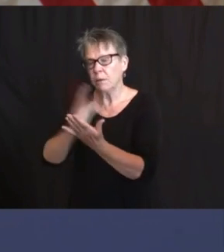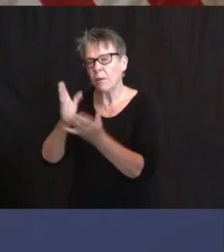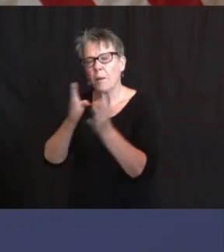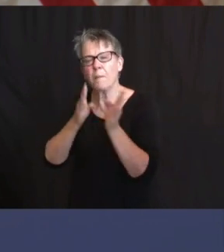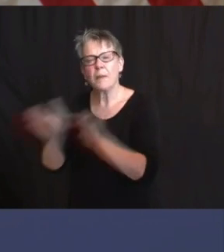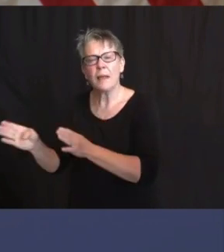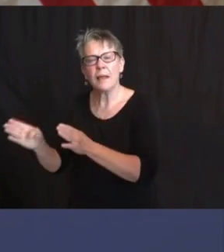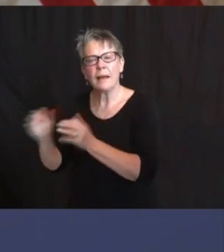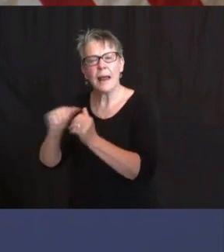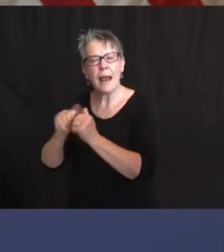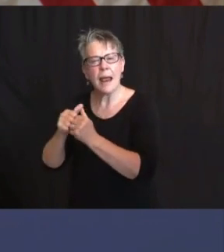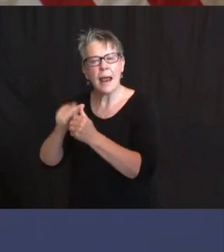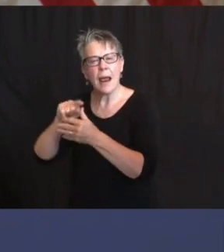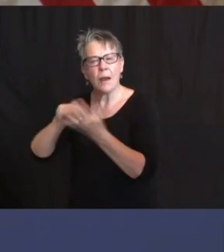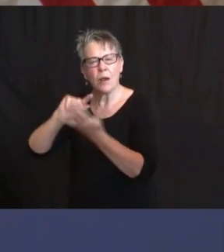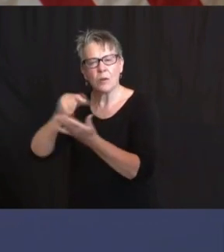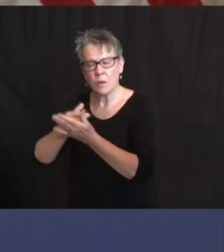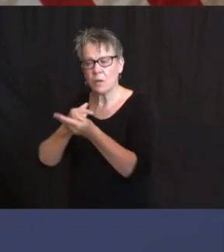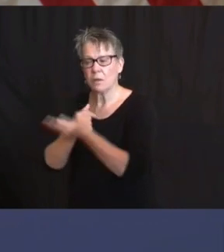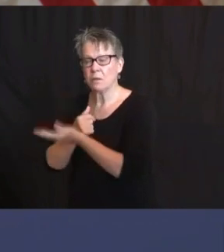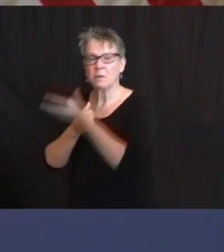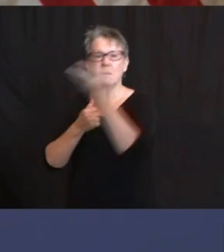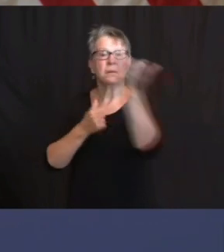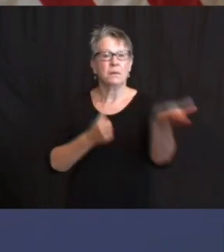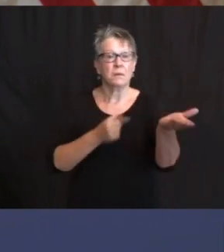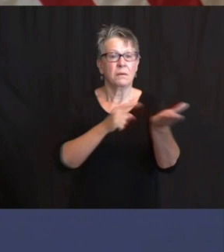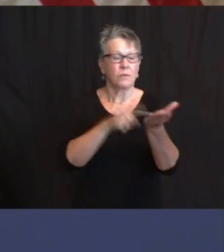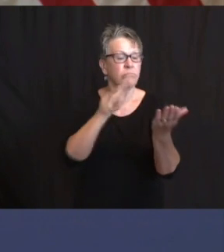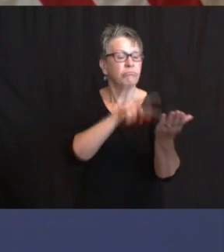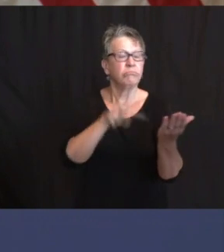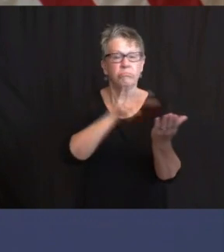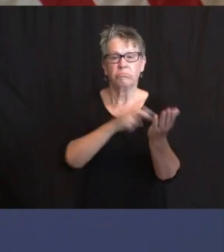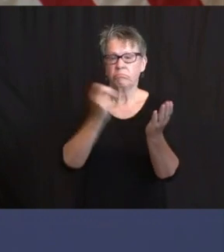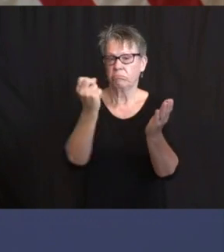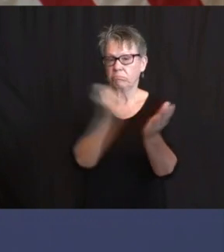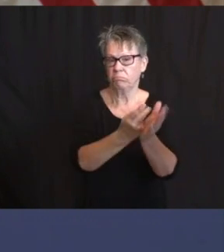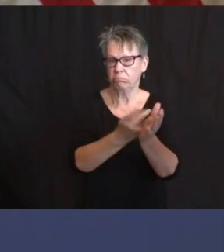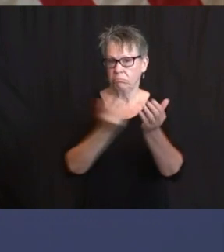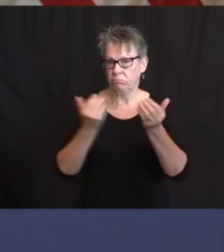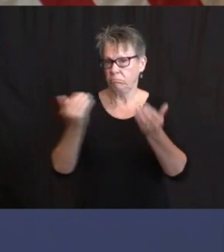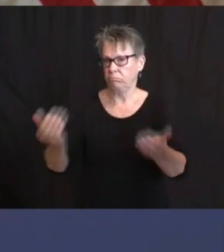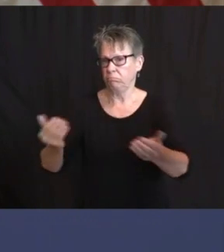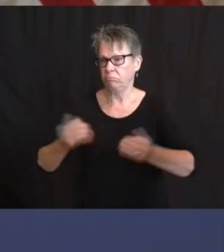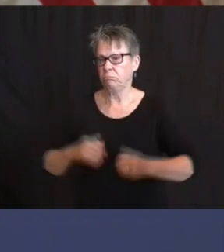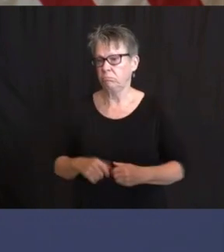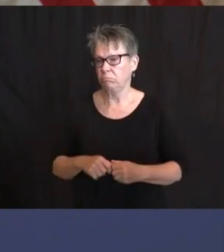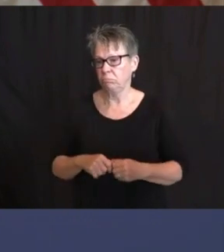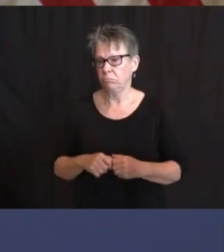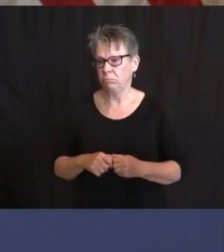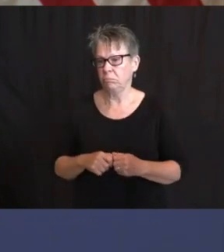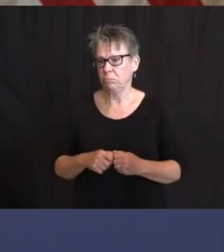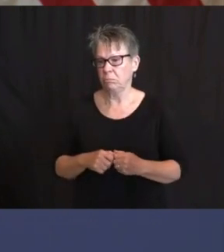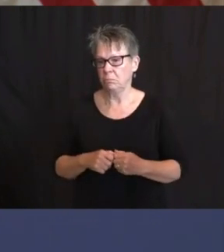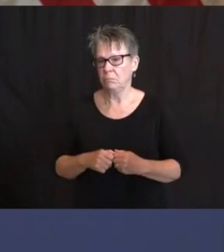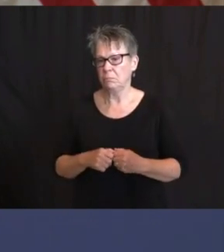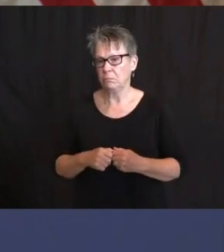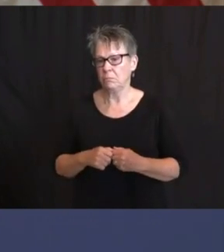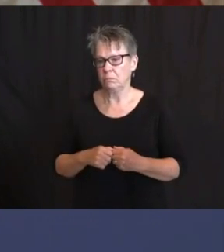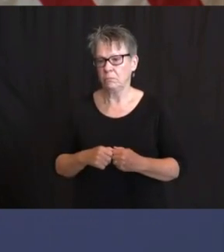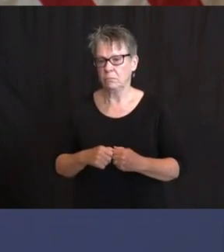home environment doesn't allow them to have a conducive environment for online education. And we know that we need